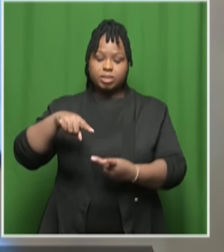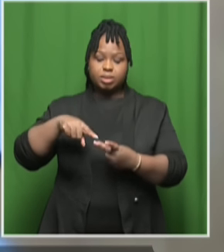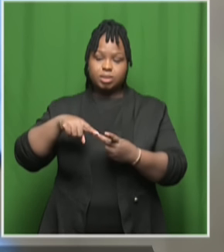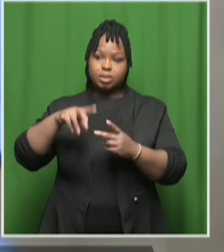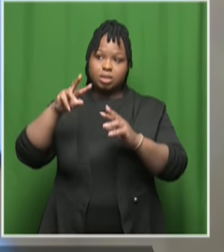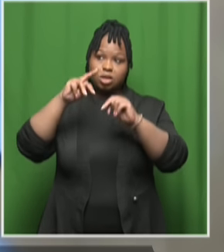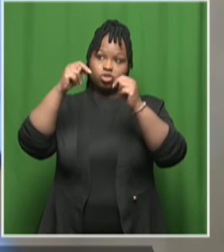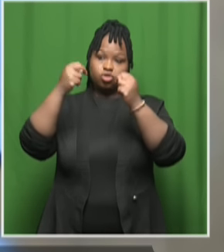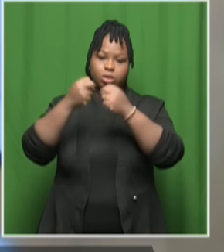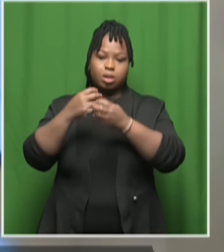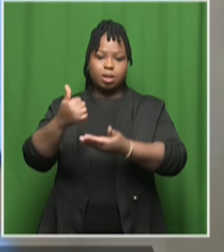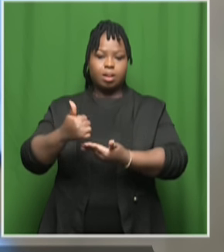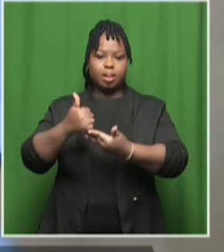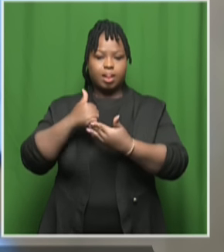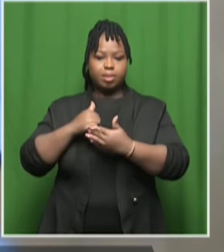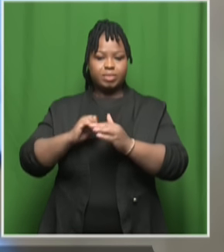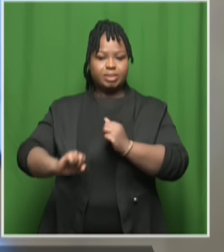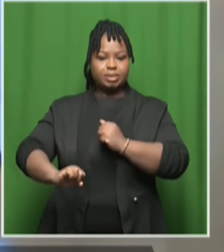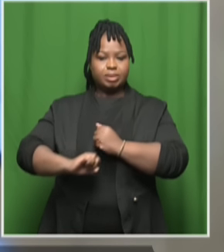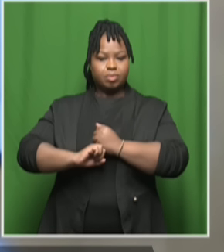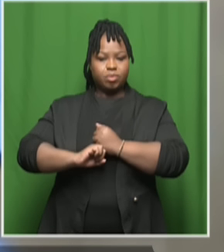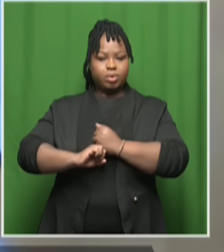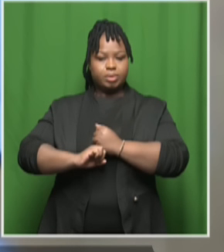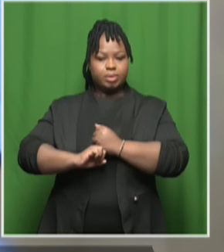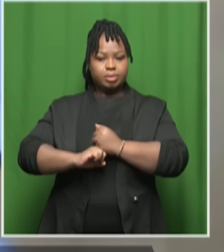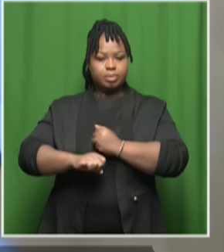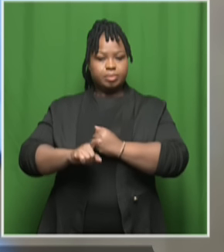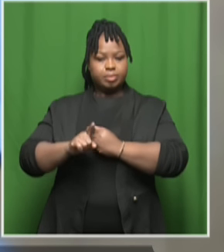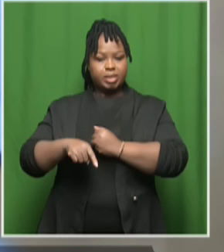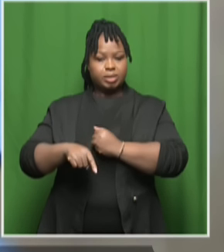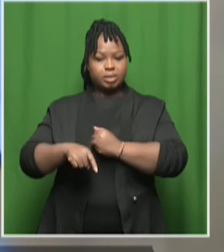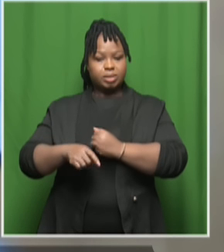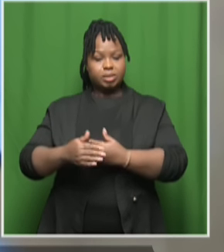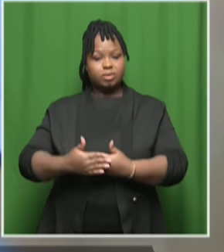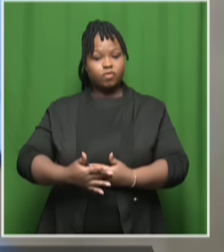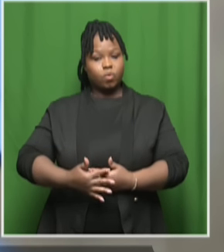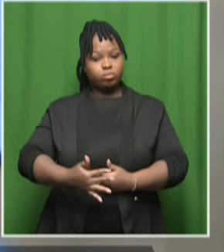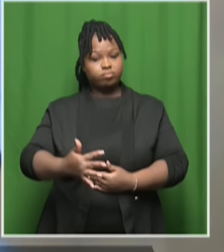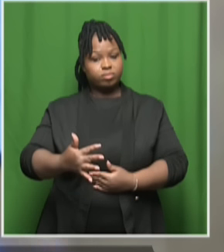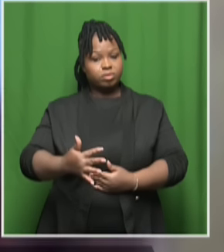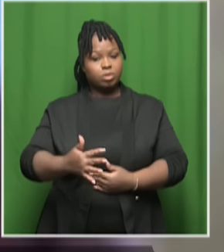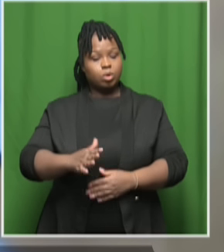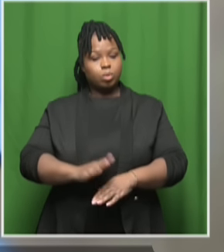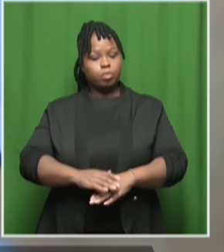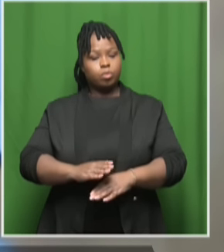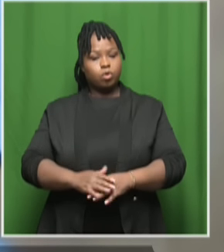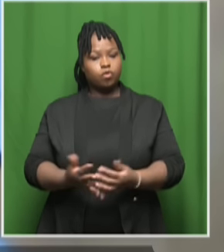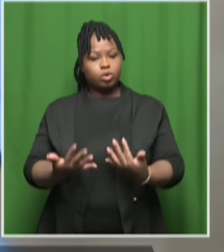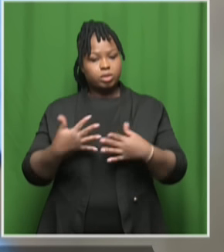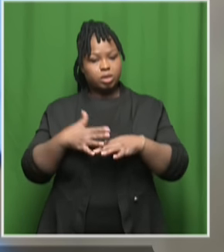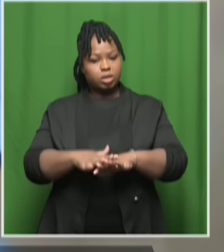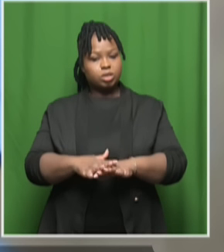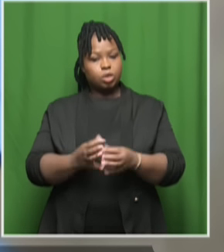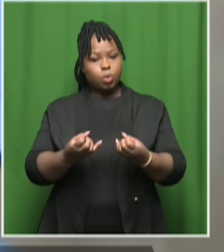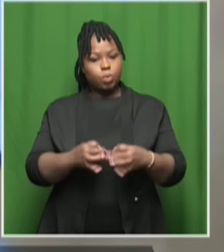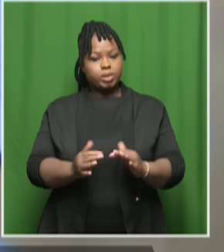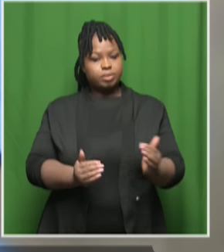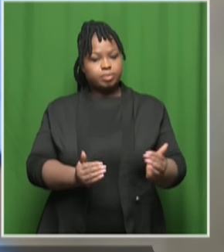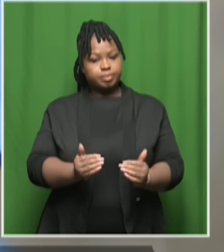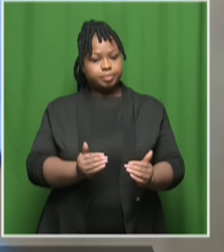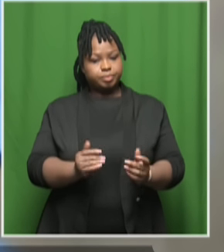moving forward. We do have clear plans in place now, moving forward with our integrated waste management and integrated